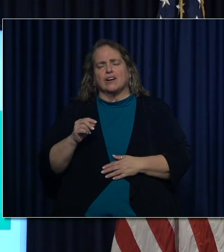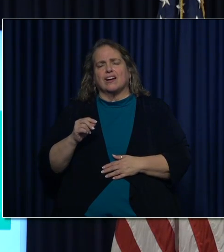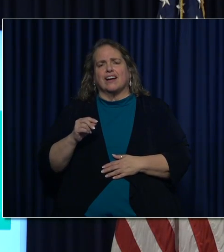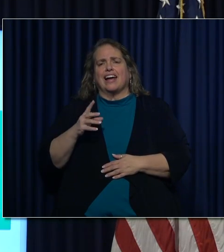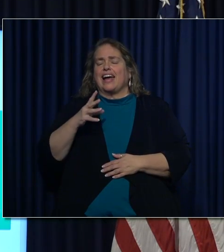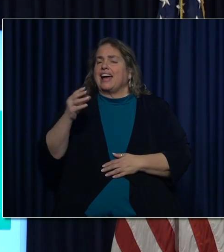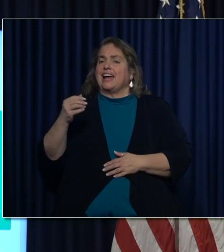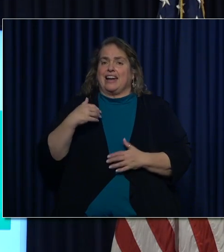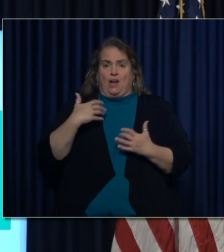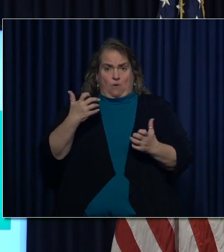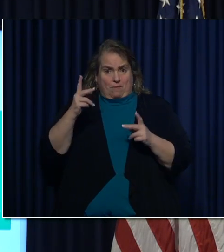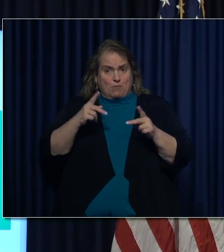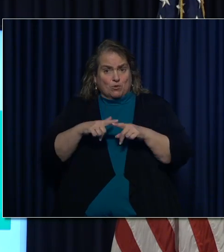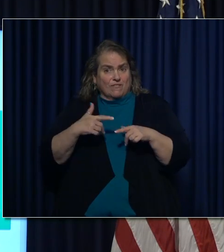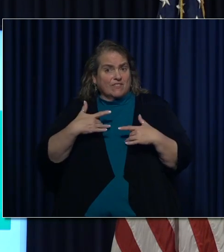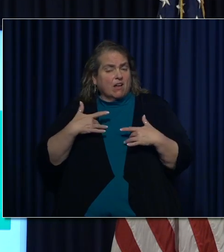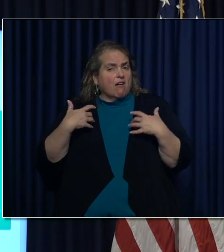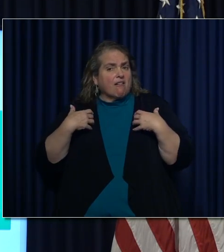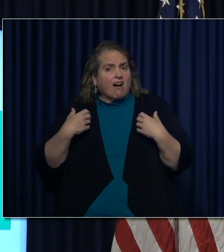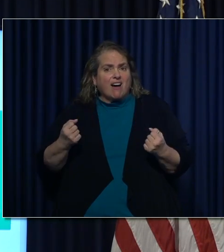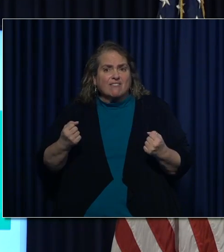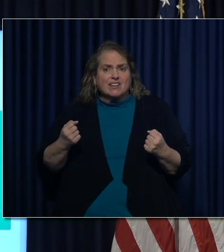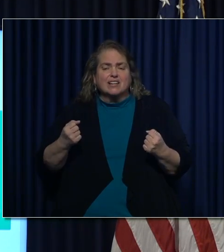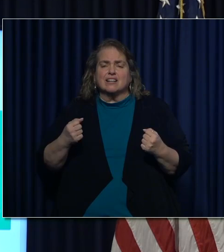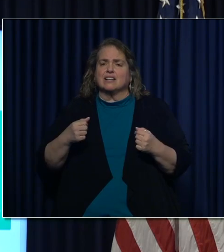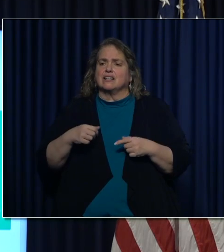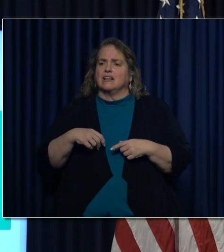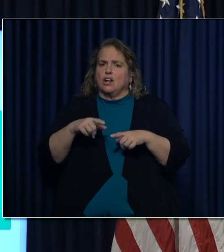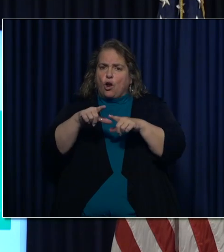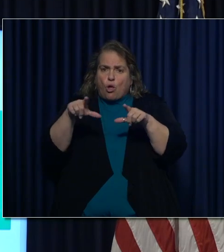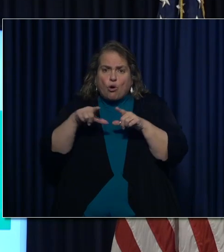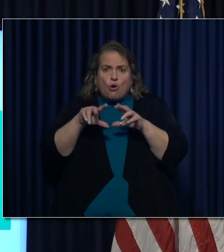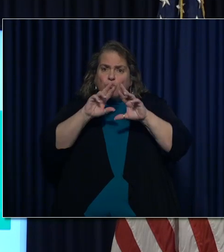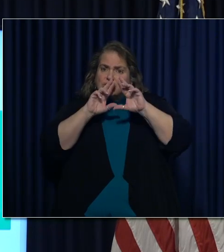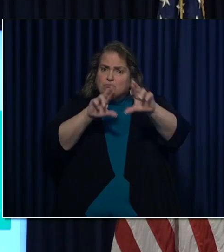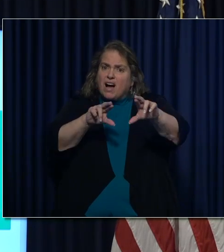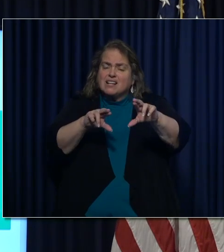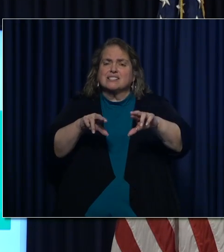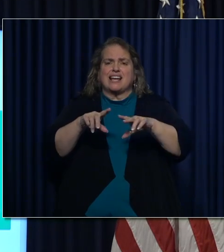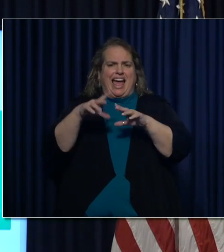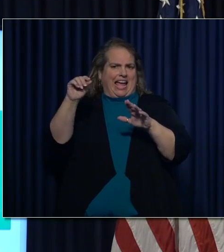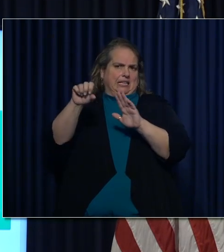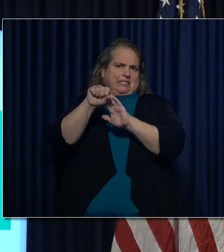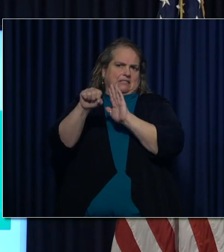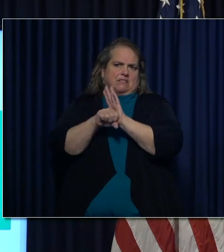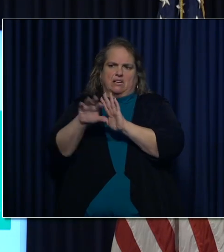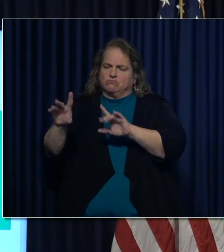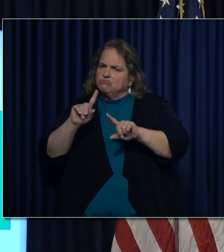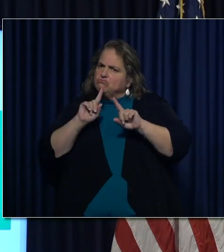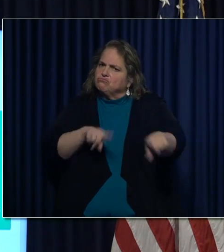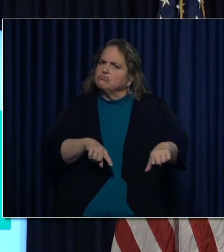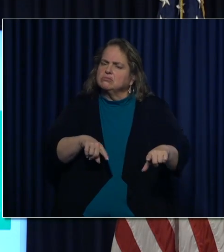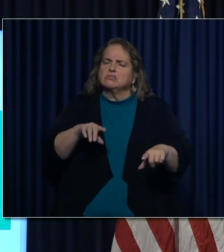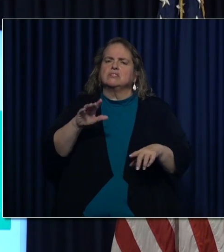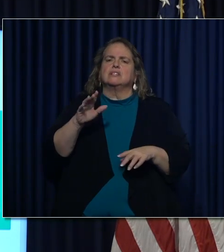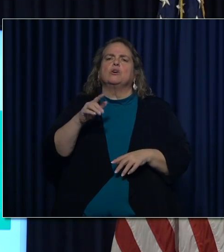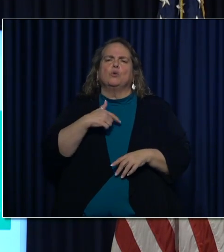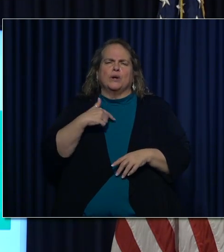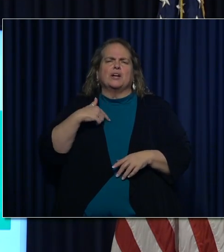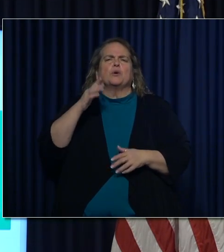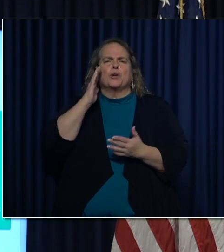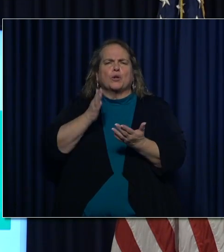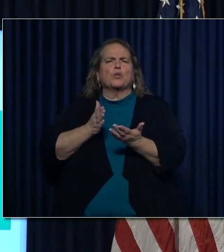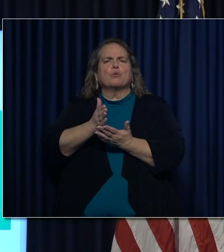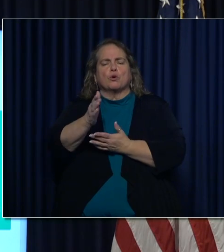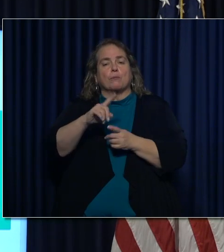them to feel confident in the local response and in the state response. We will get through this. Even though